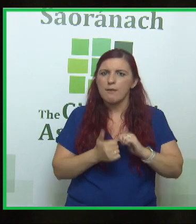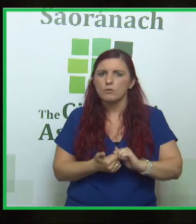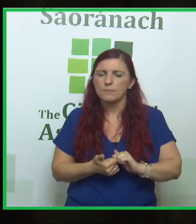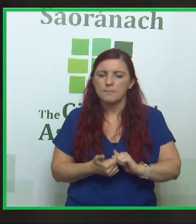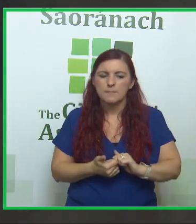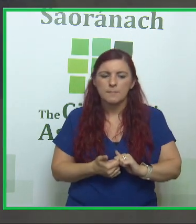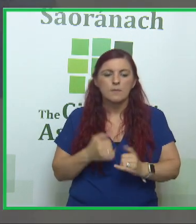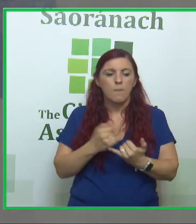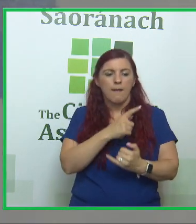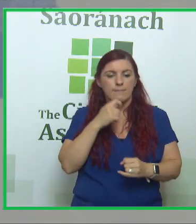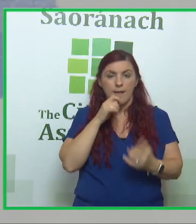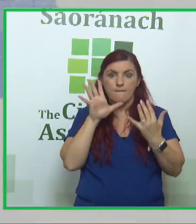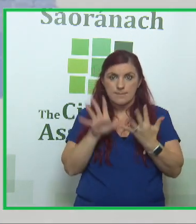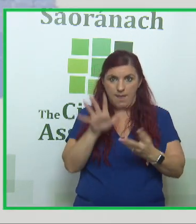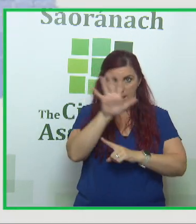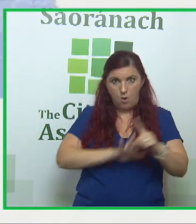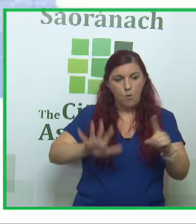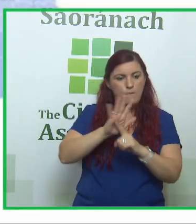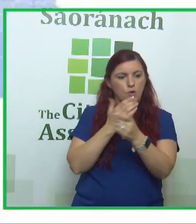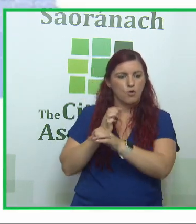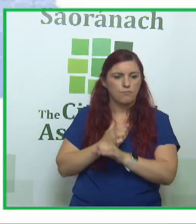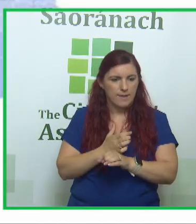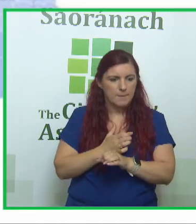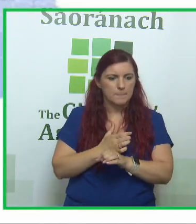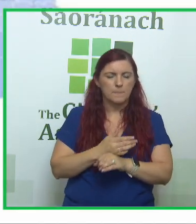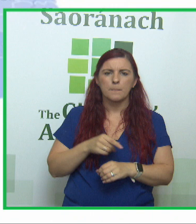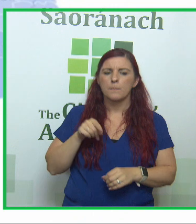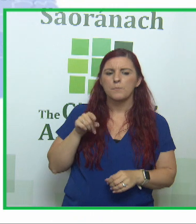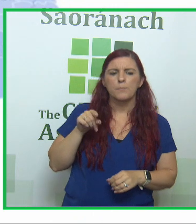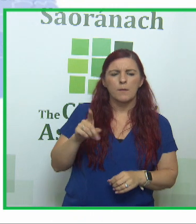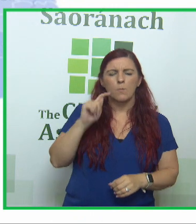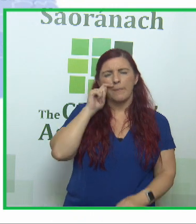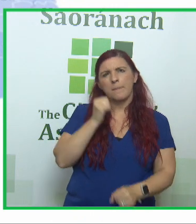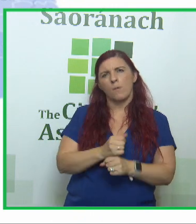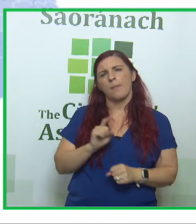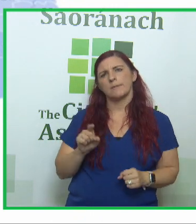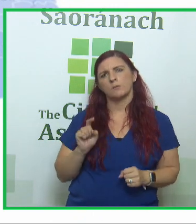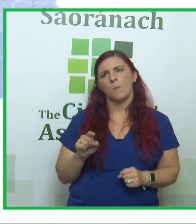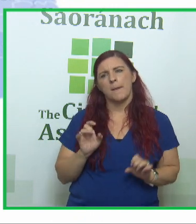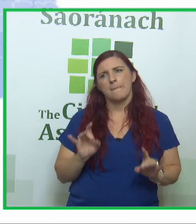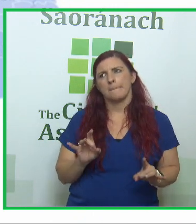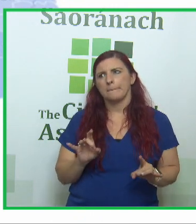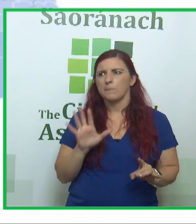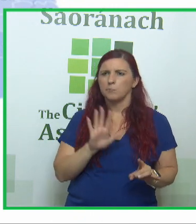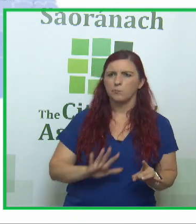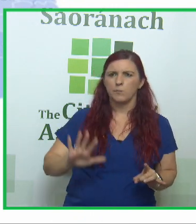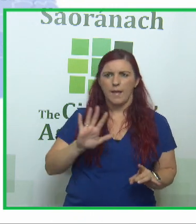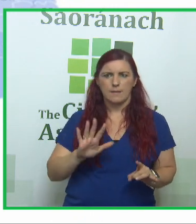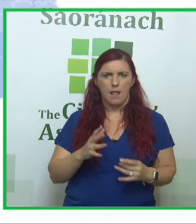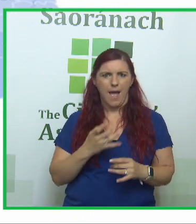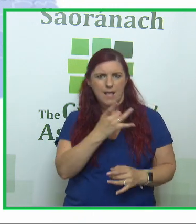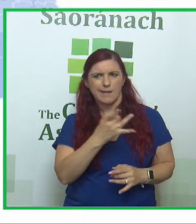said, there's 10 of them in the country. So if you think about that, that's a big